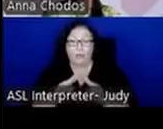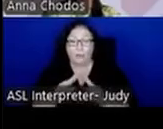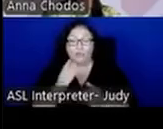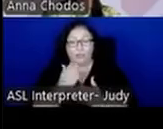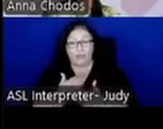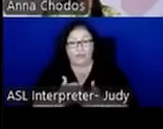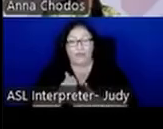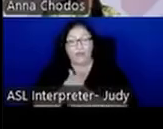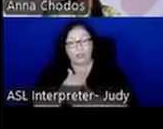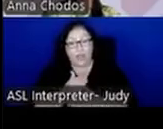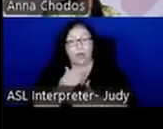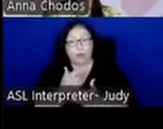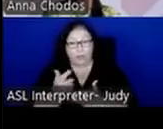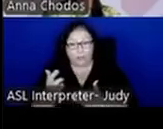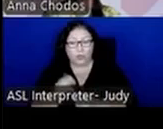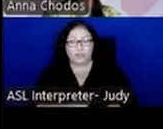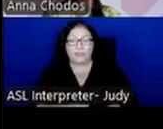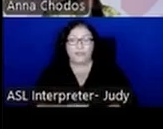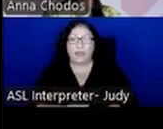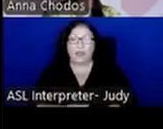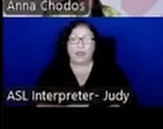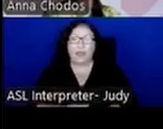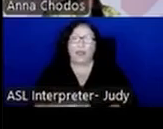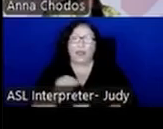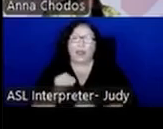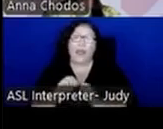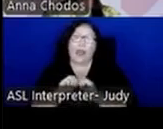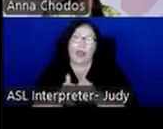how both sides can support each other.